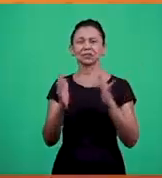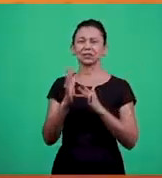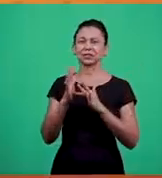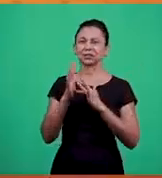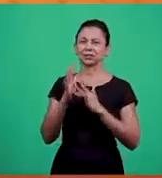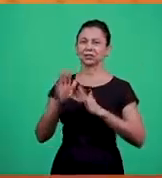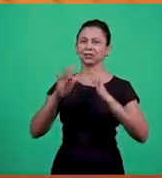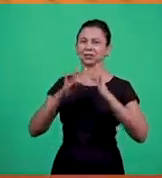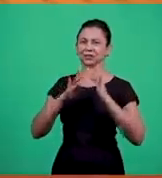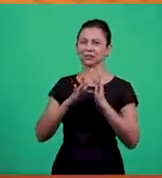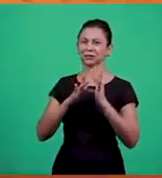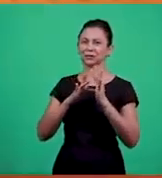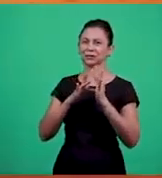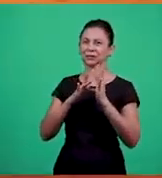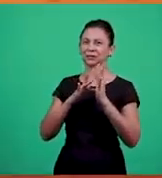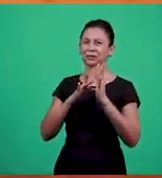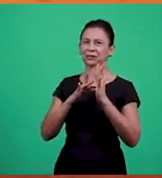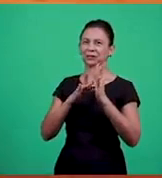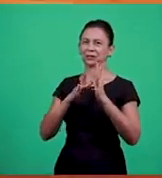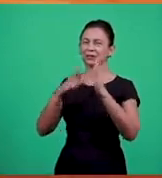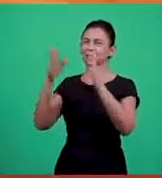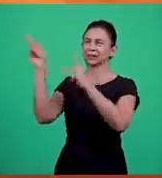of Jesus,